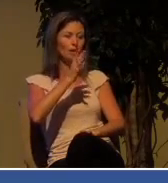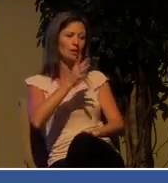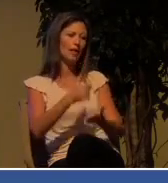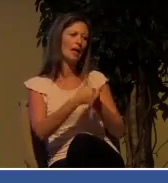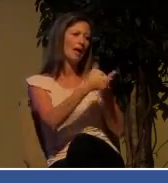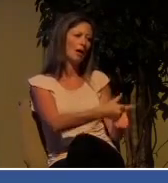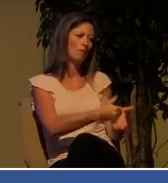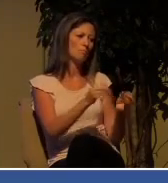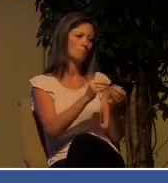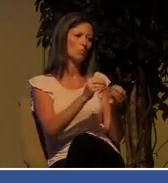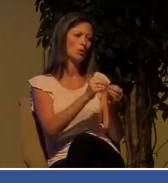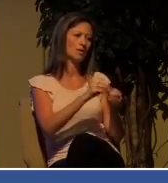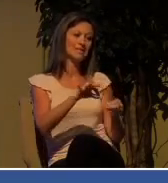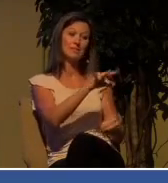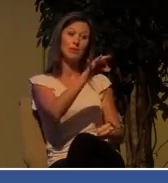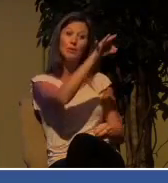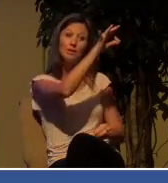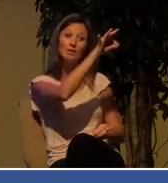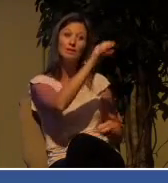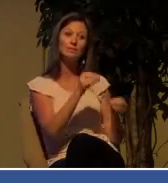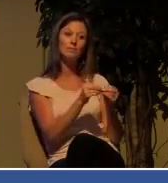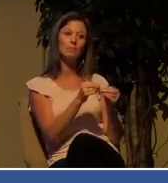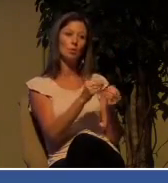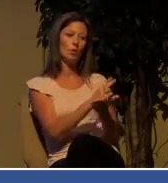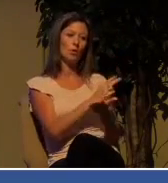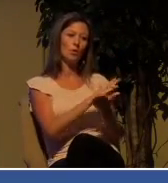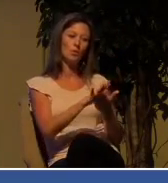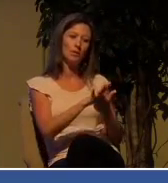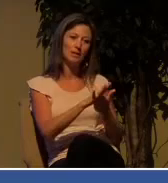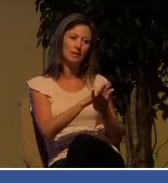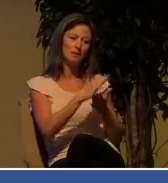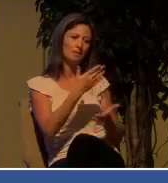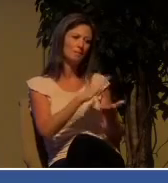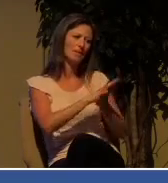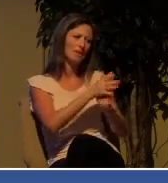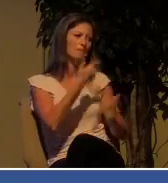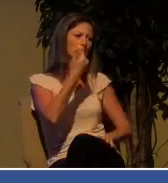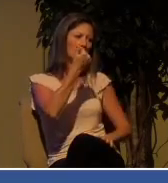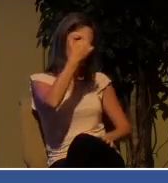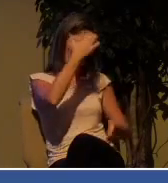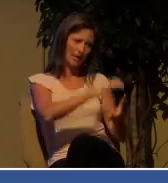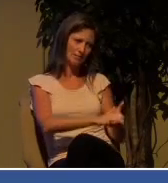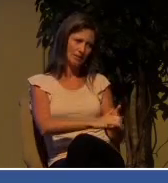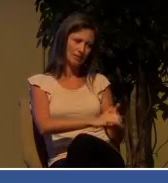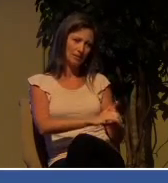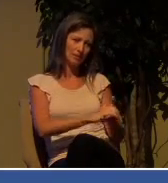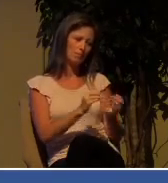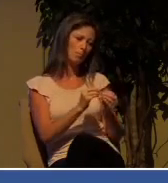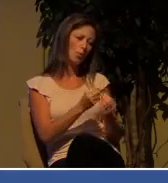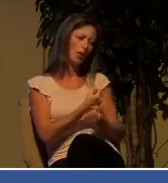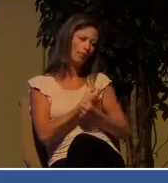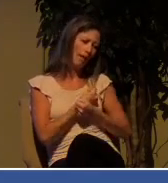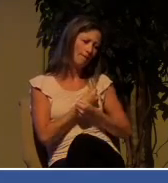spiritual, more holy, a better husband, more loving.